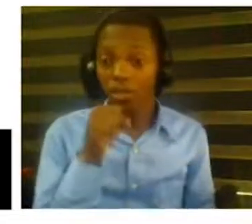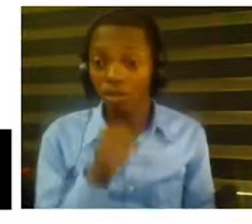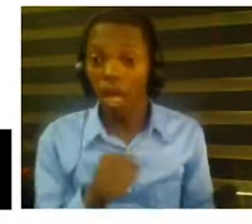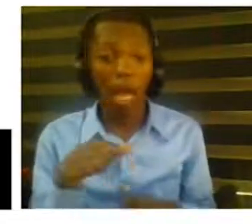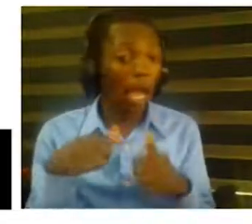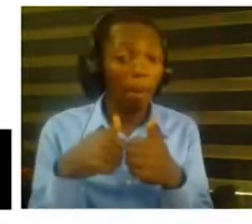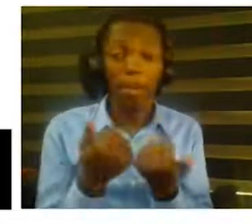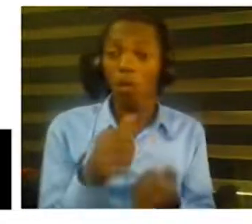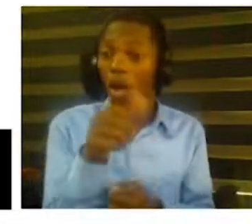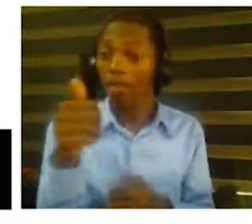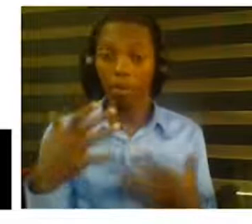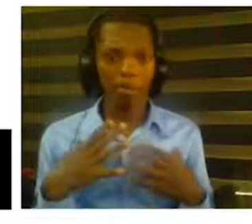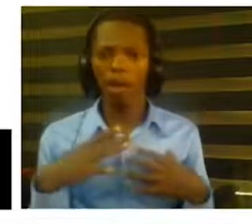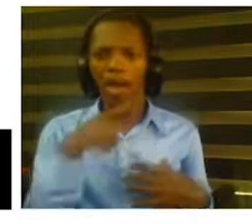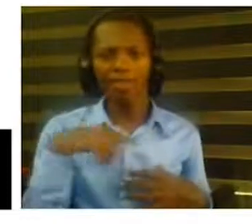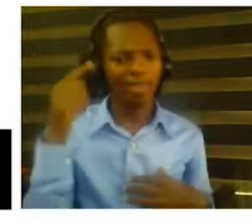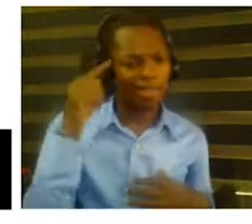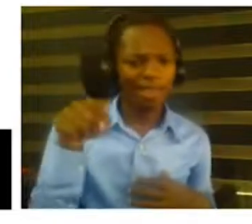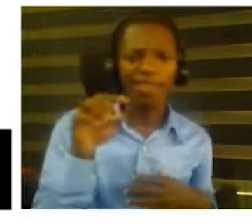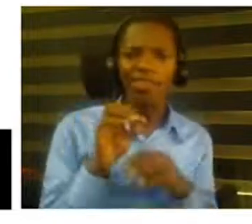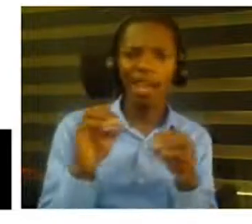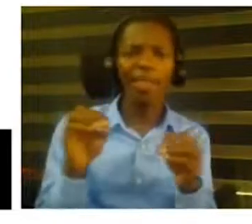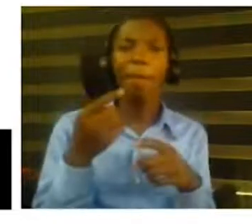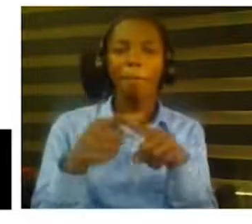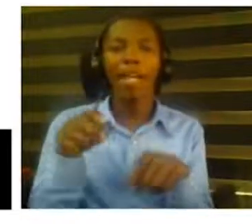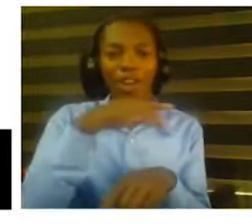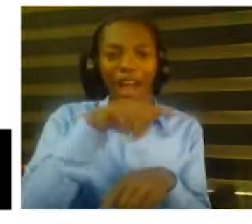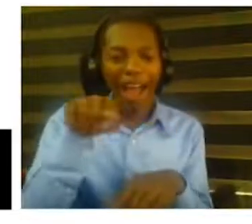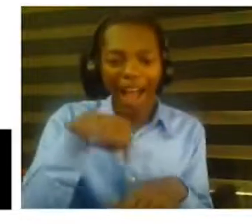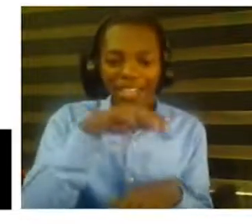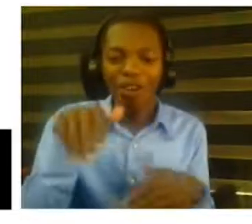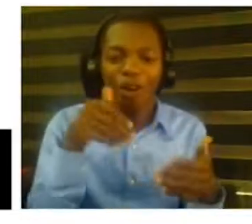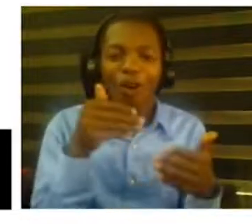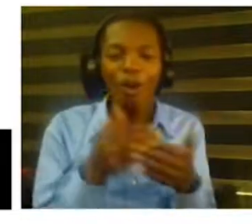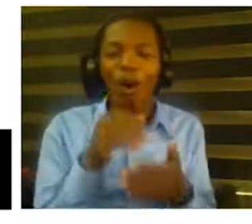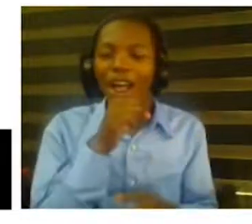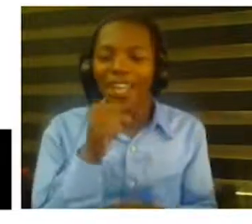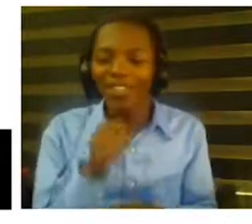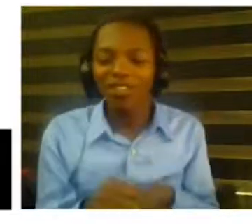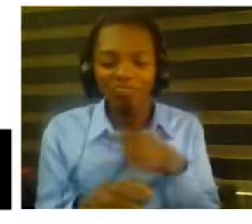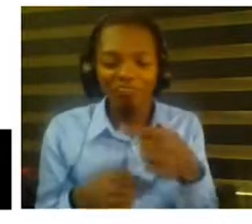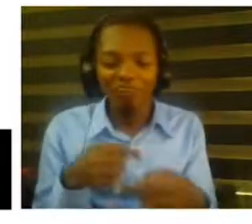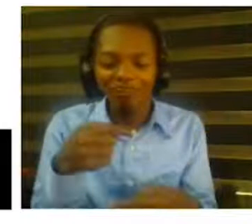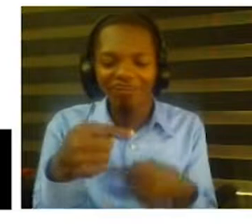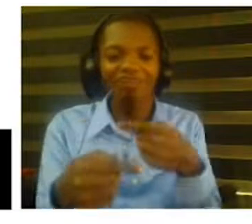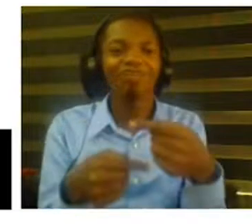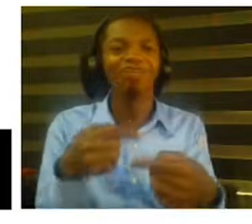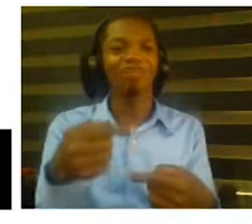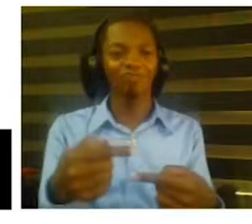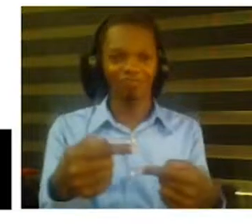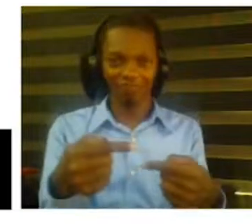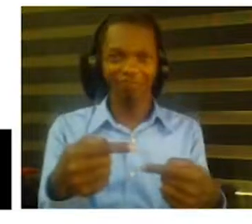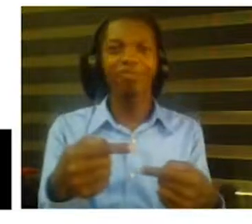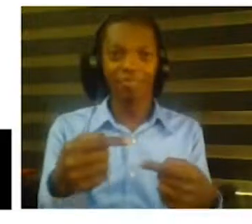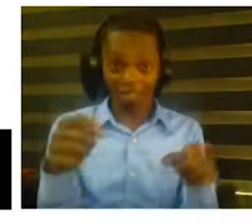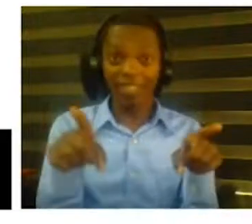to come. But the truth is we are all aging as we speak. We all thought that disability was someone else's